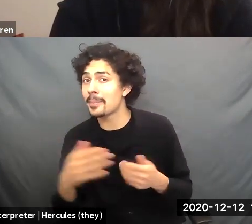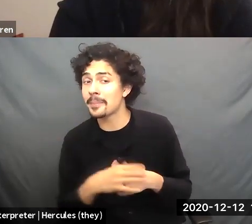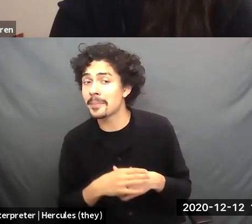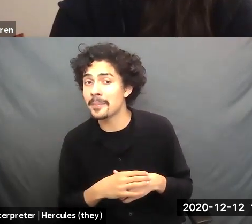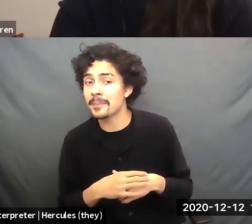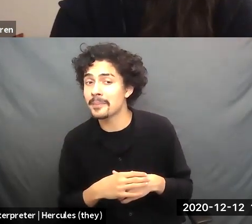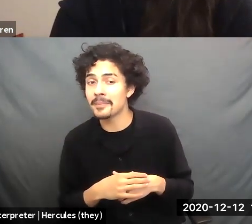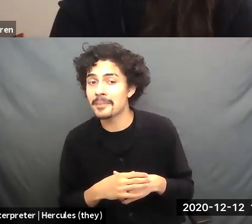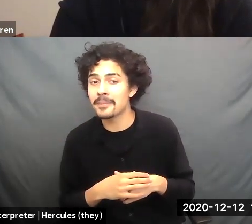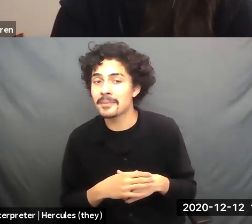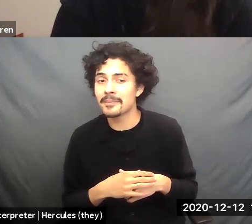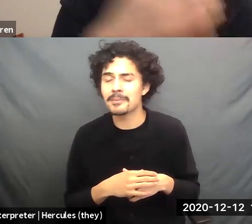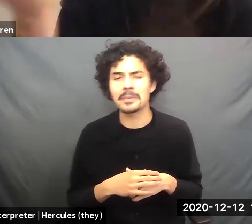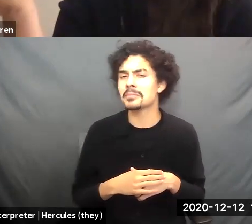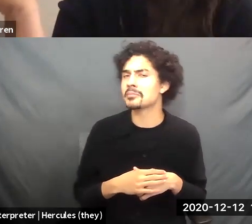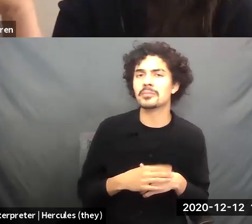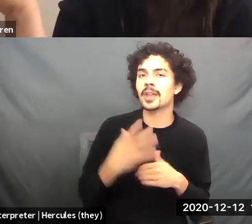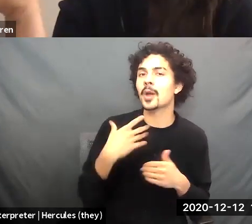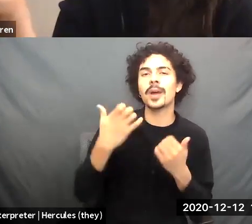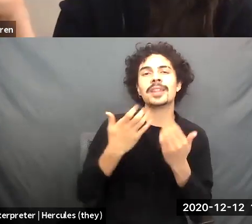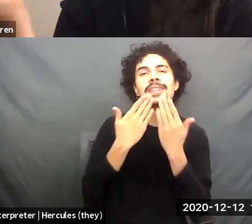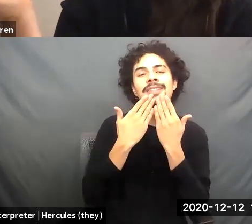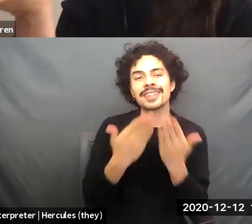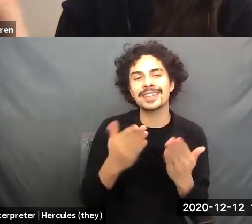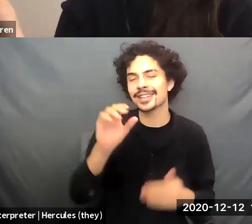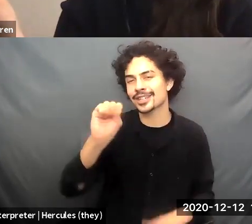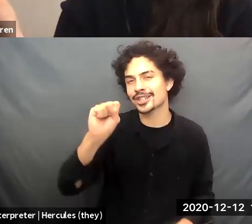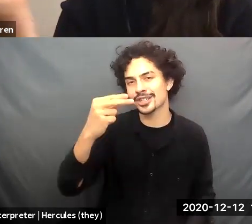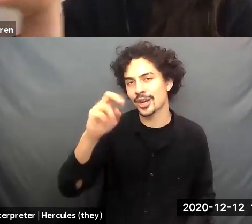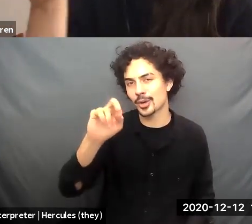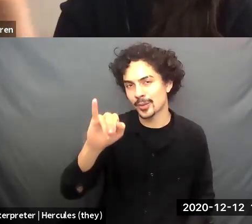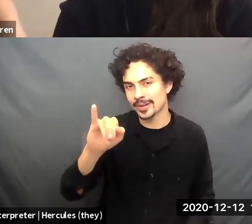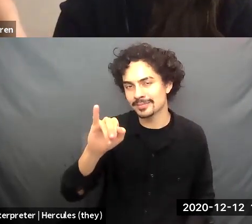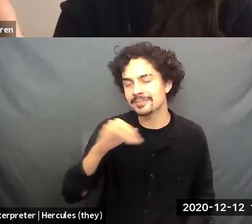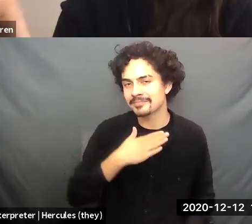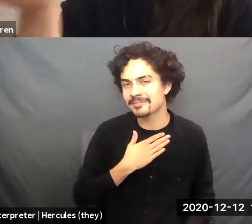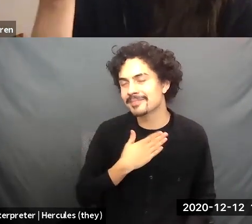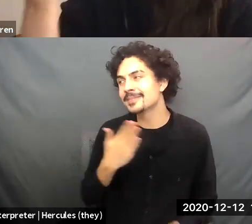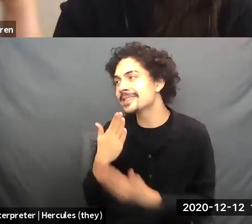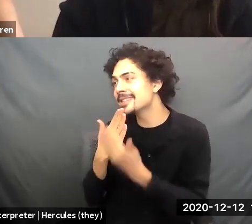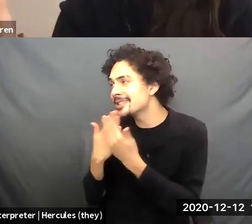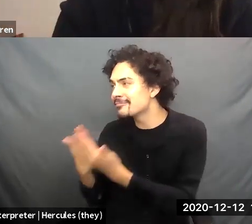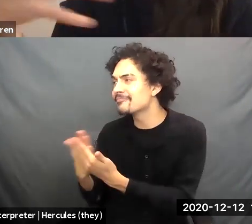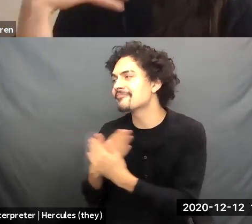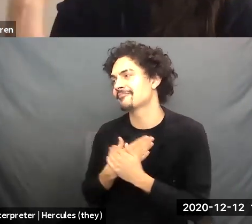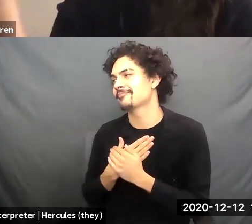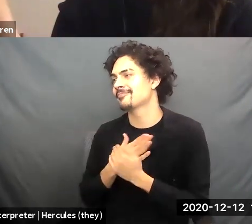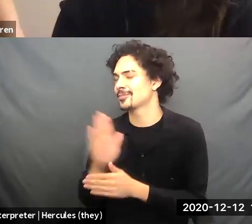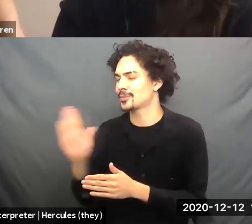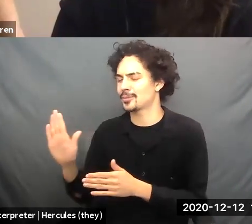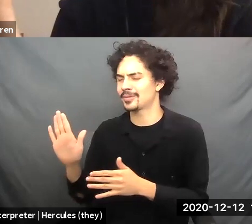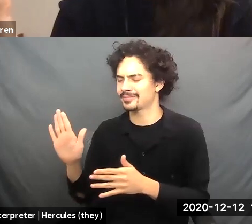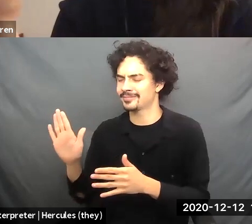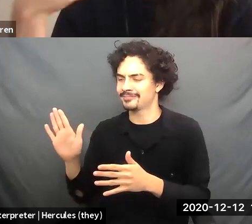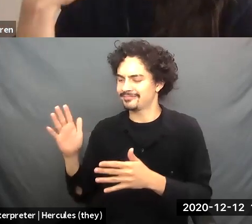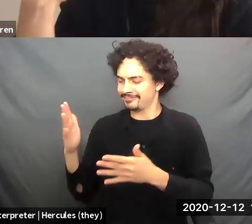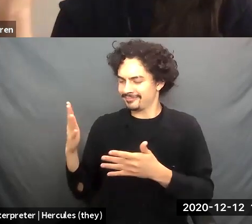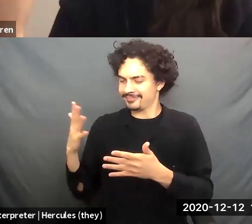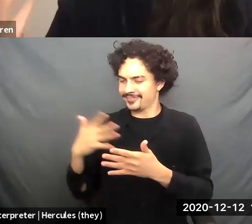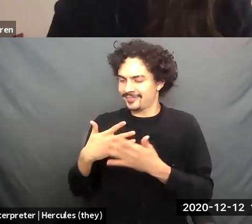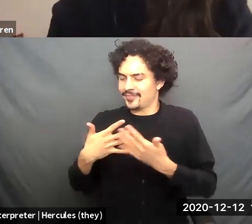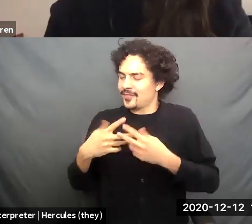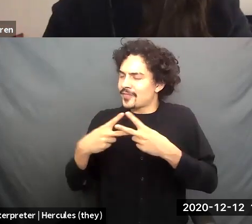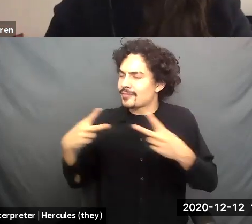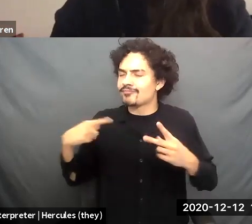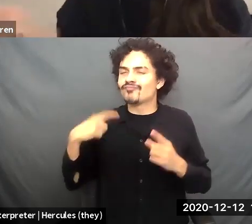I just, um, I want to thank Sherry for, for, you know, for being so generous with us and for